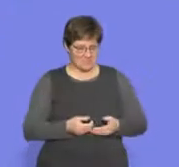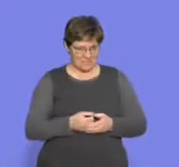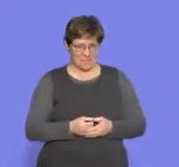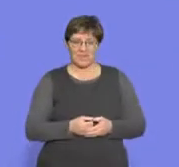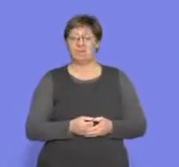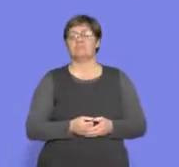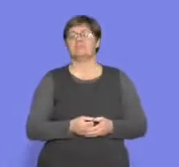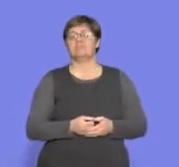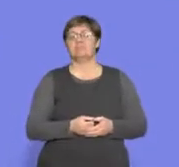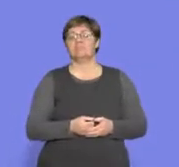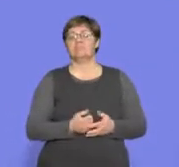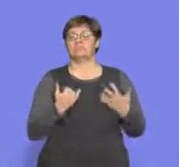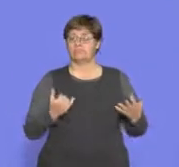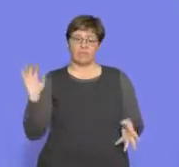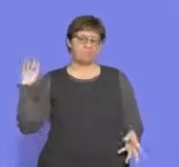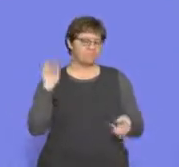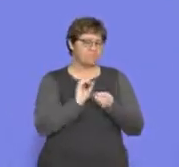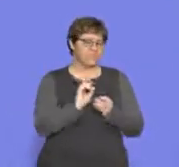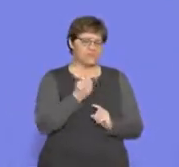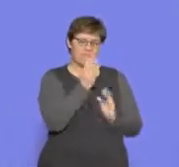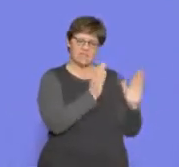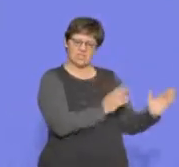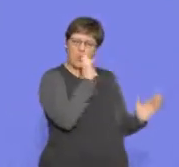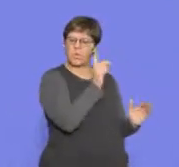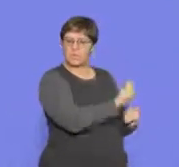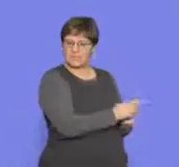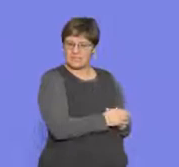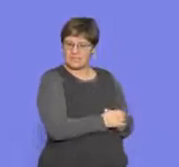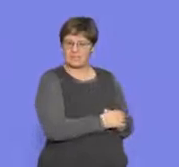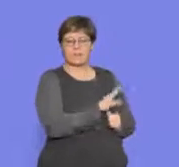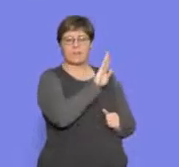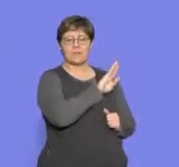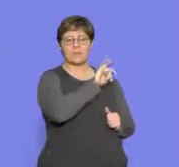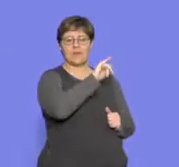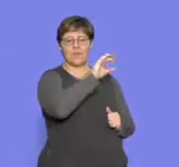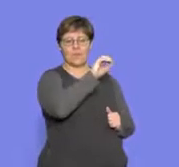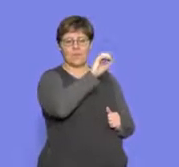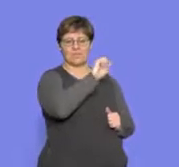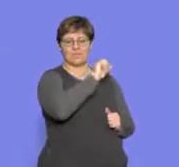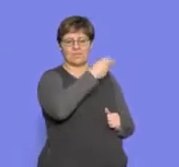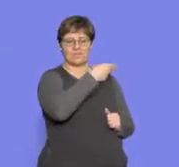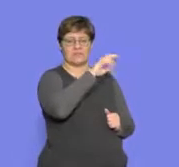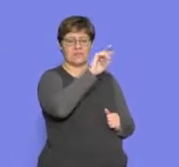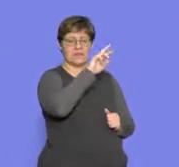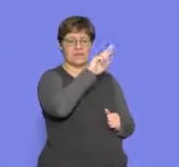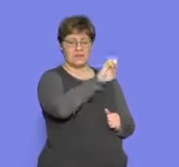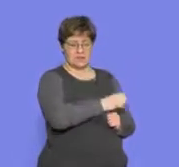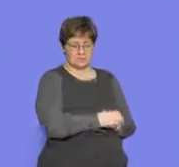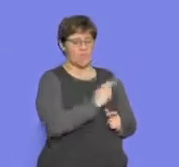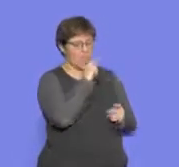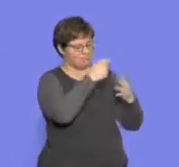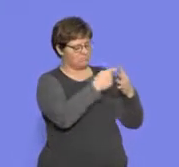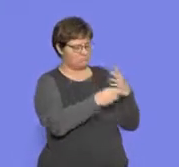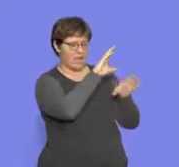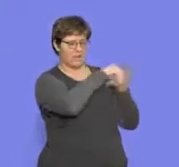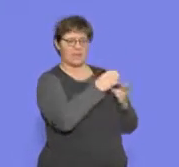Welcome back, life science learners, to our next segment. As a recap of what we've just looked at, we've looked at the biosphere and we've unpacked the different